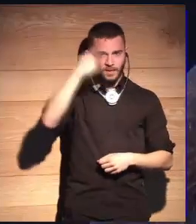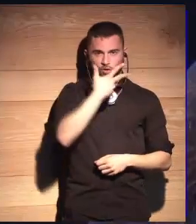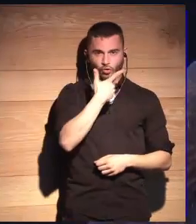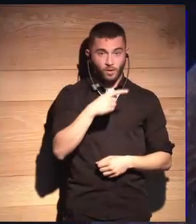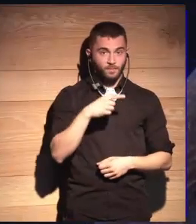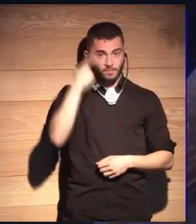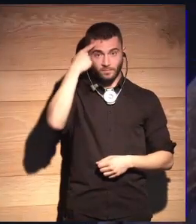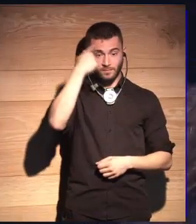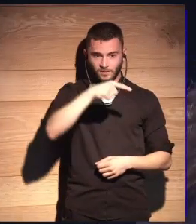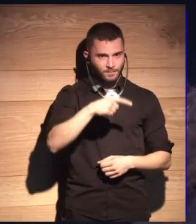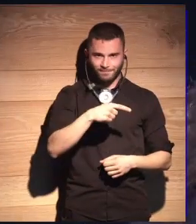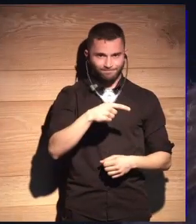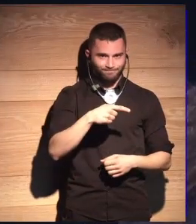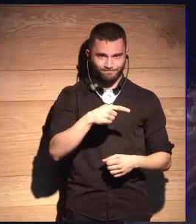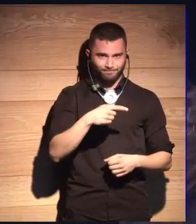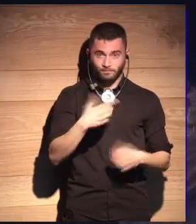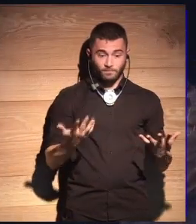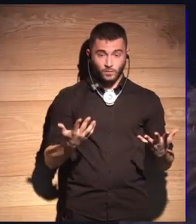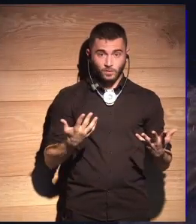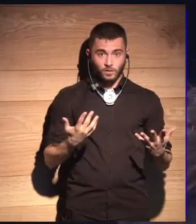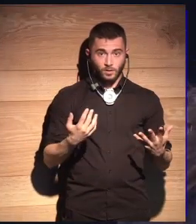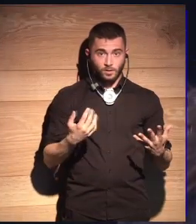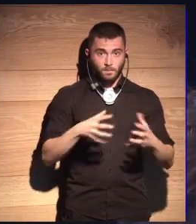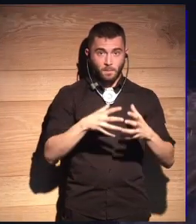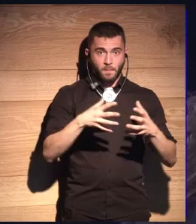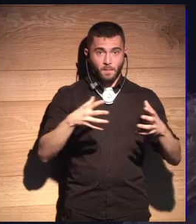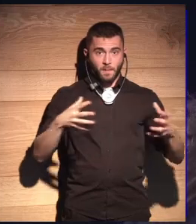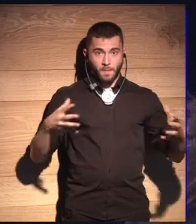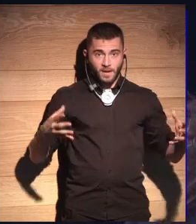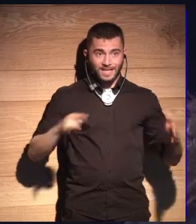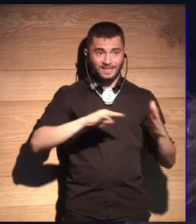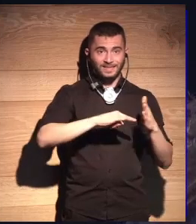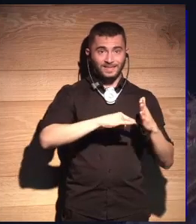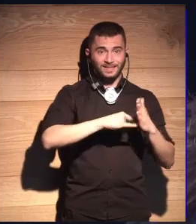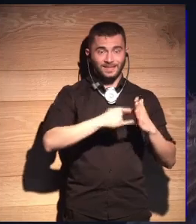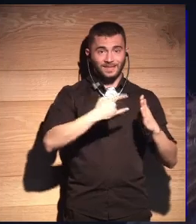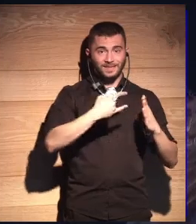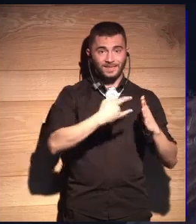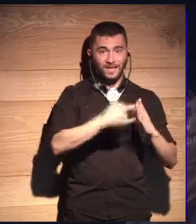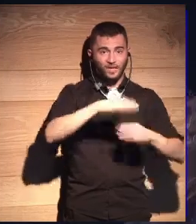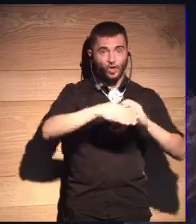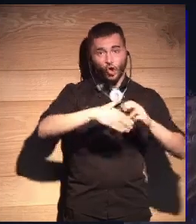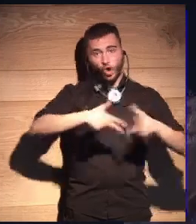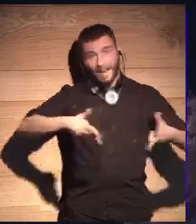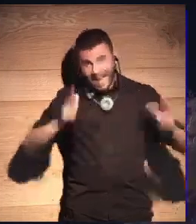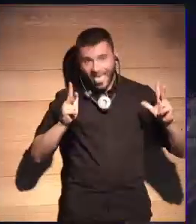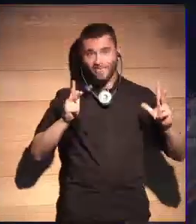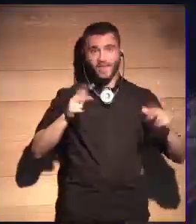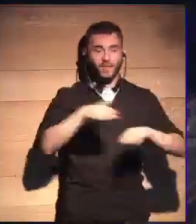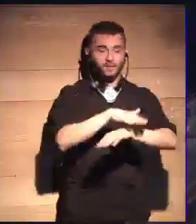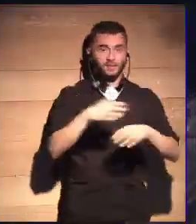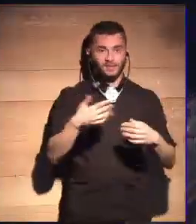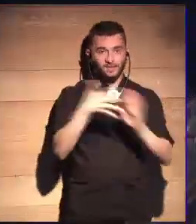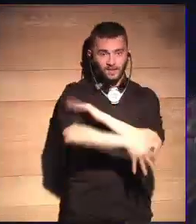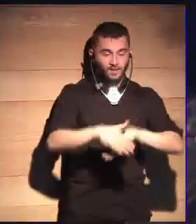the growth of what is generally called technocracy, which is that the space separating the state and communities of